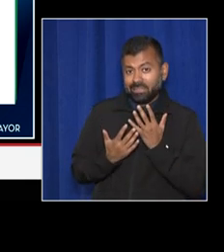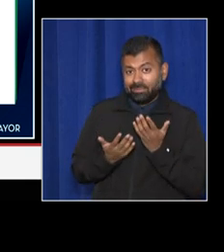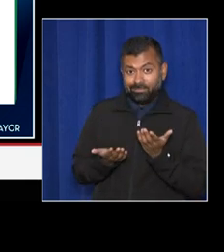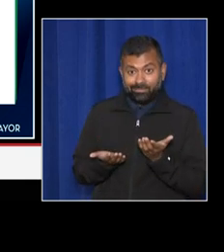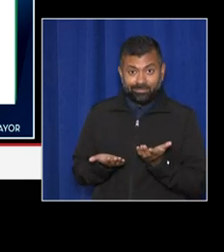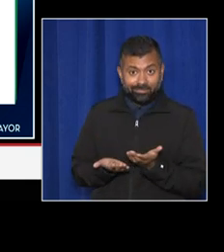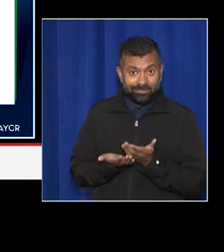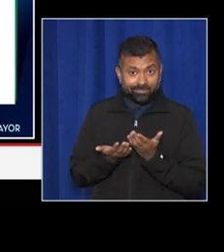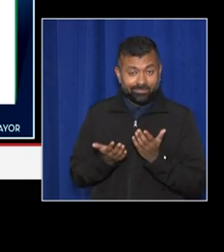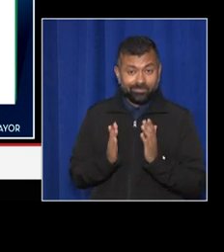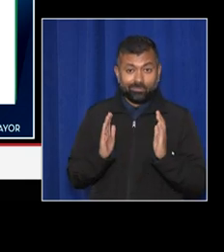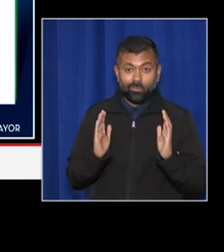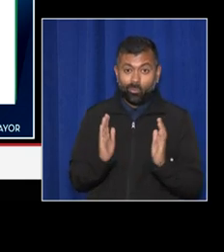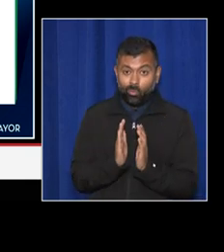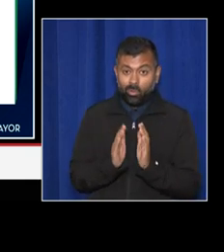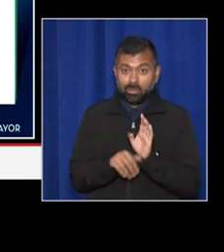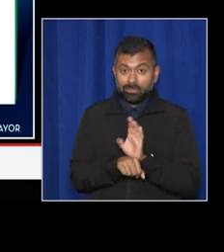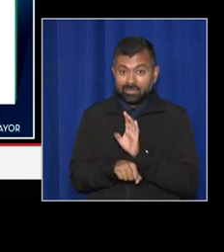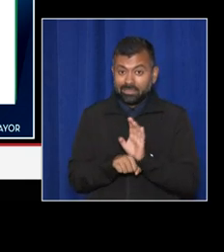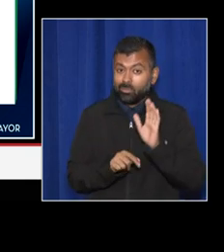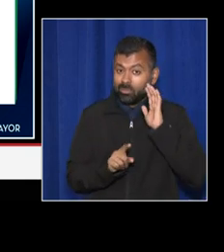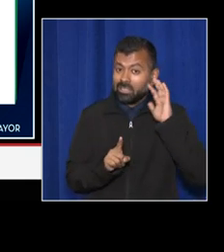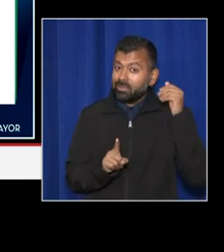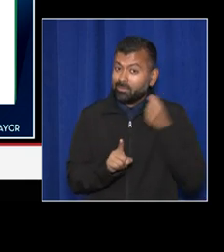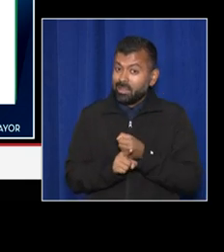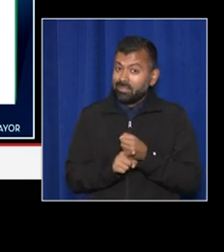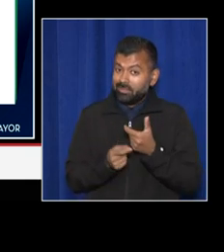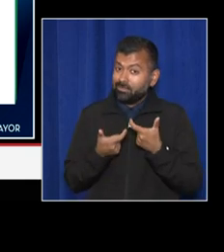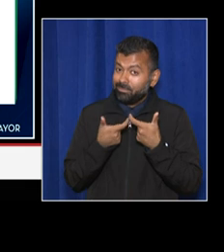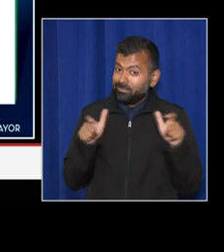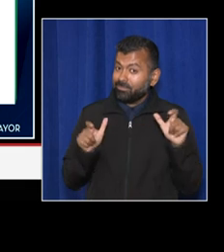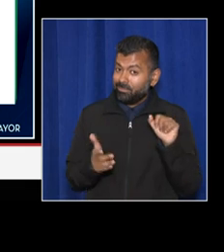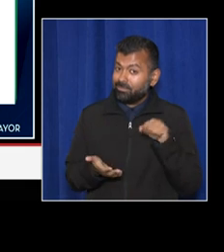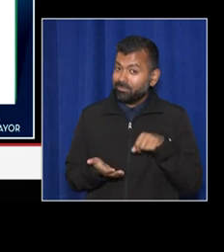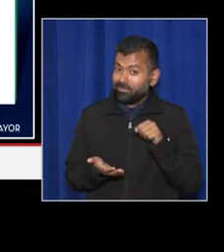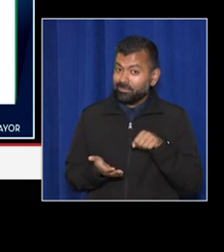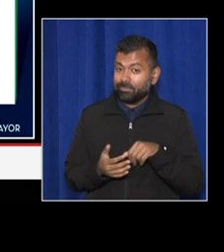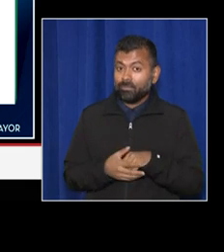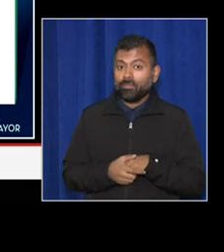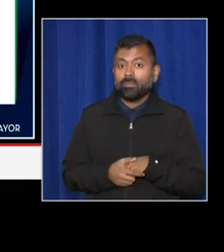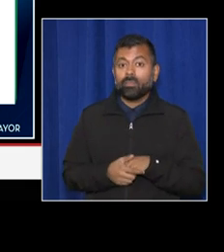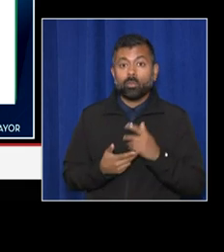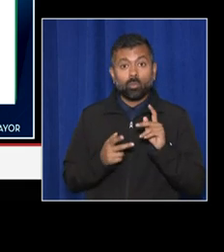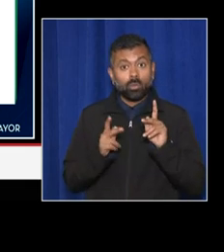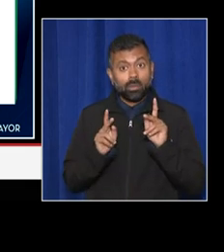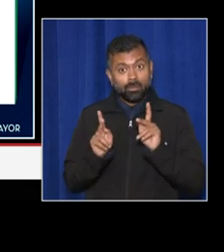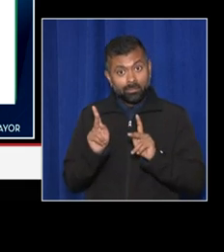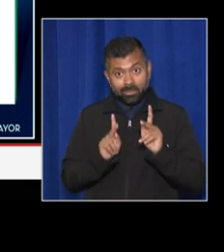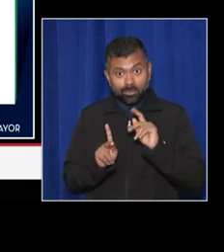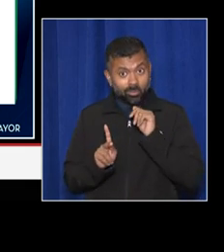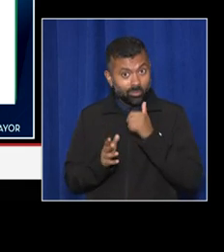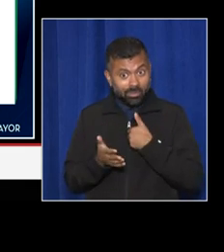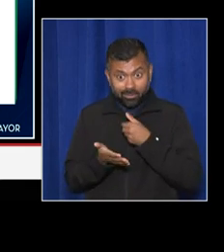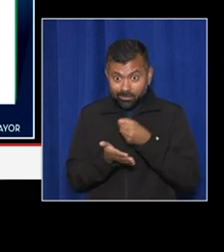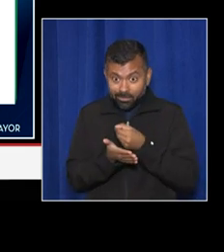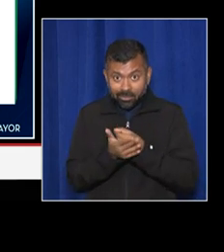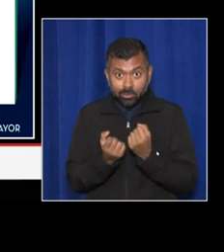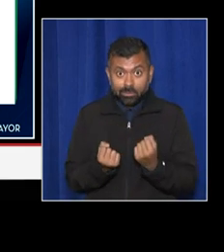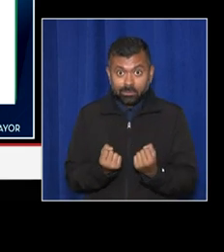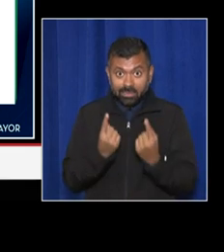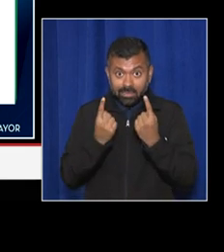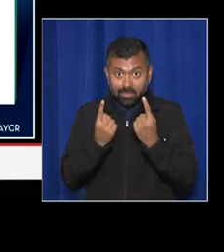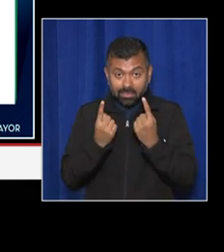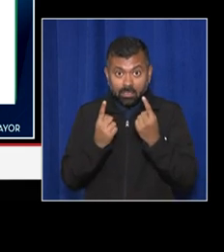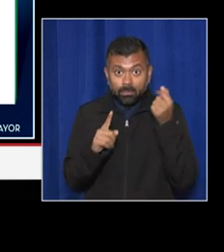small businesses will be impacted. And when people don't have money to spend, small businesses